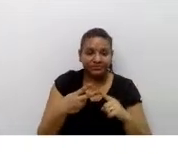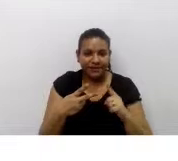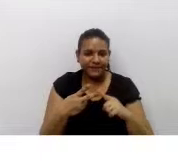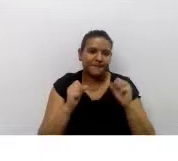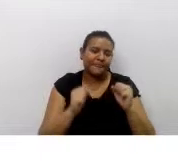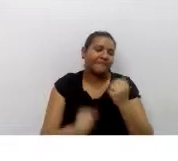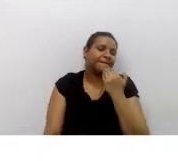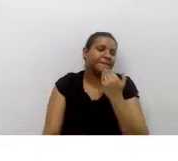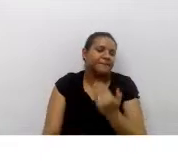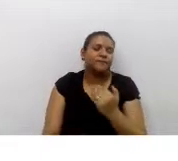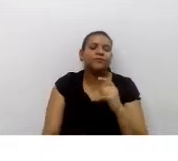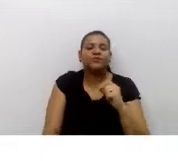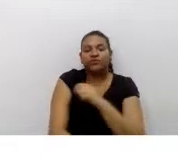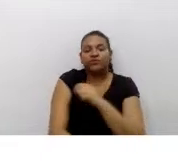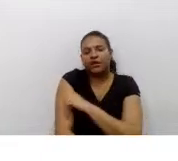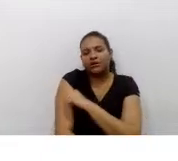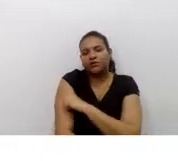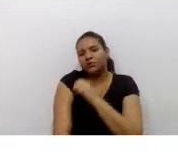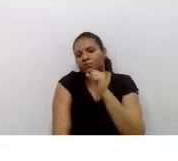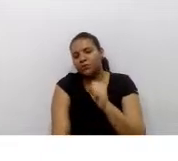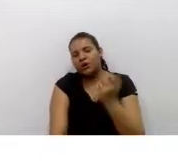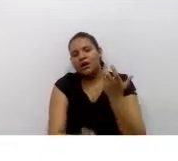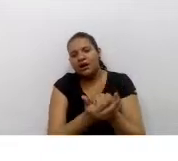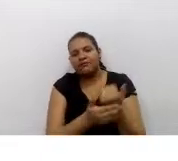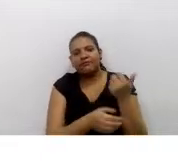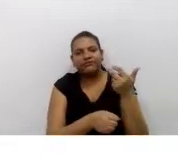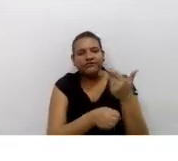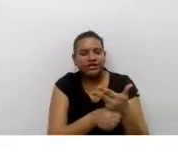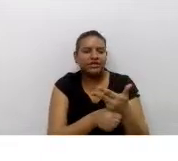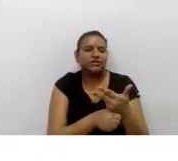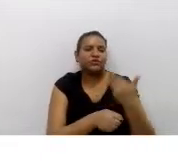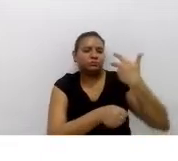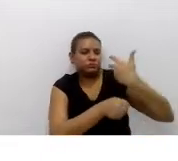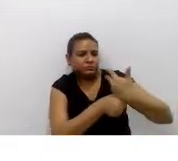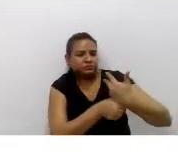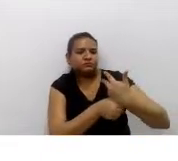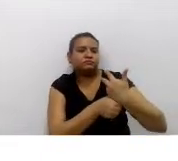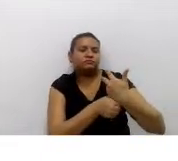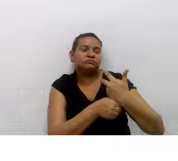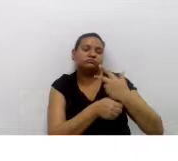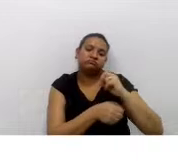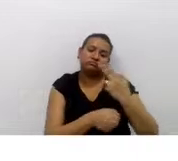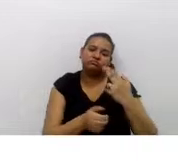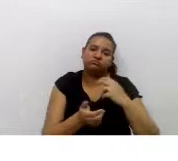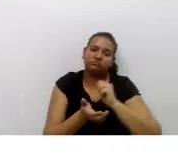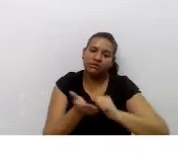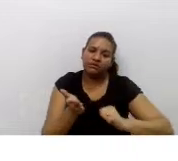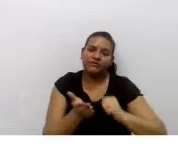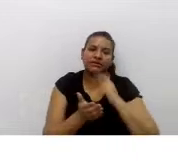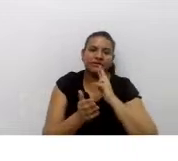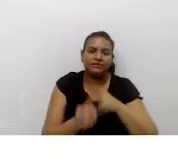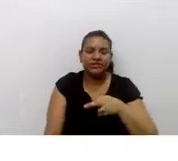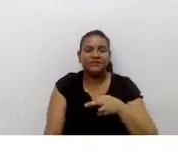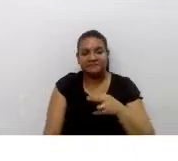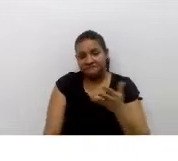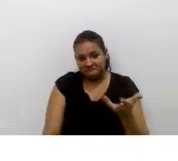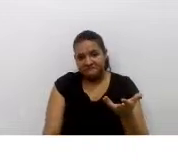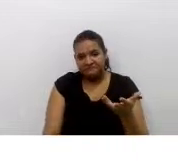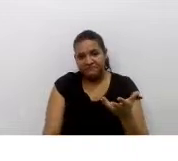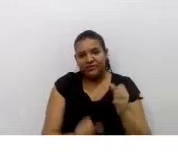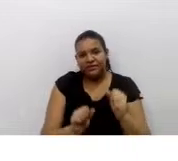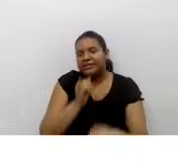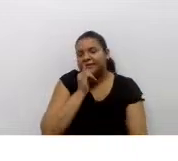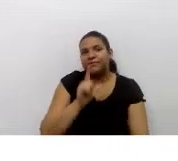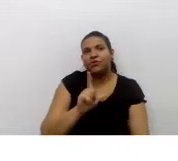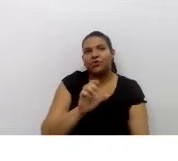recording, answering the assignment using software like Loom. Look up Loom. I think you'll find it interesting if it is